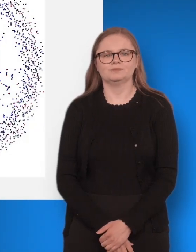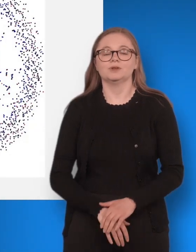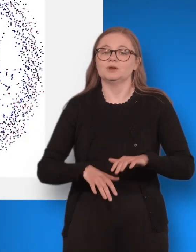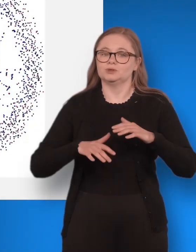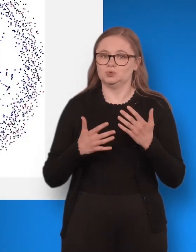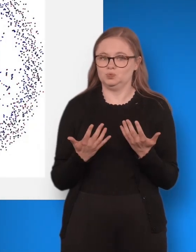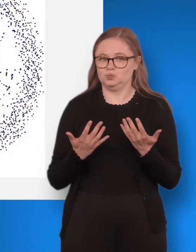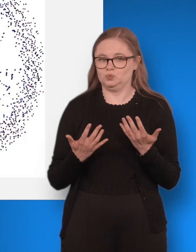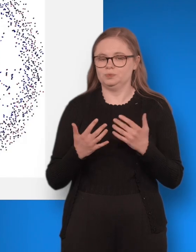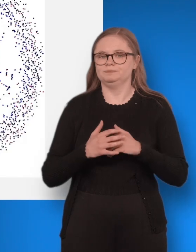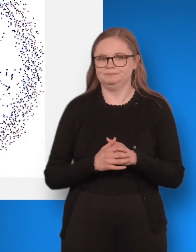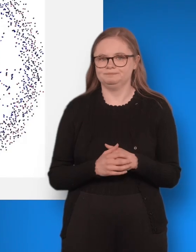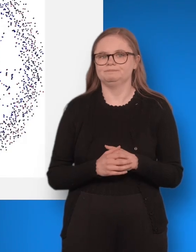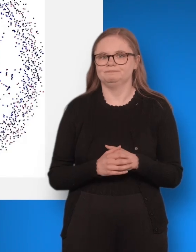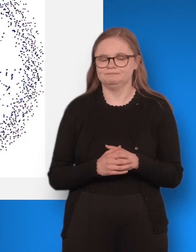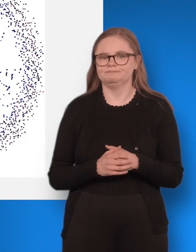in